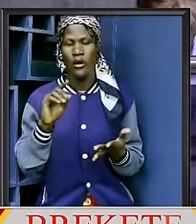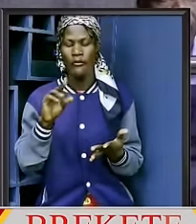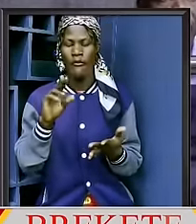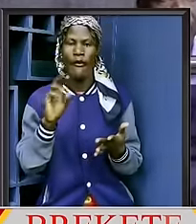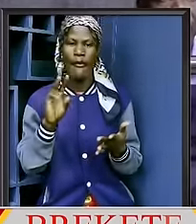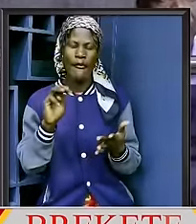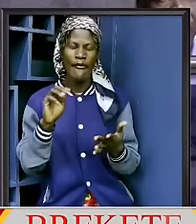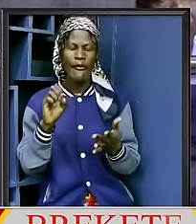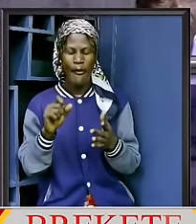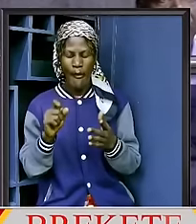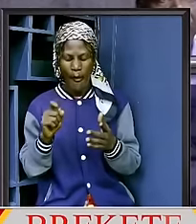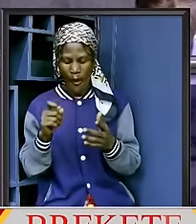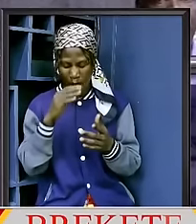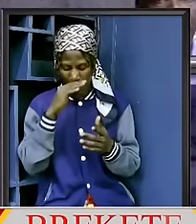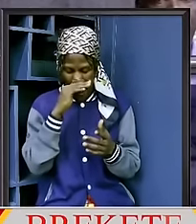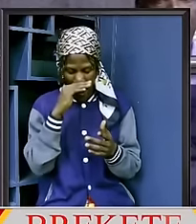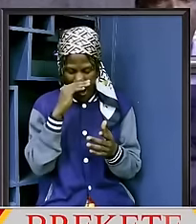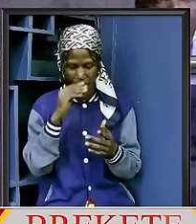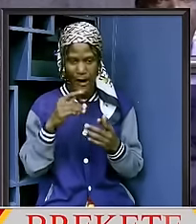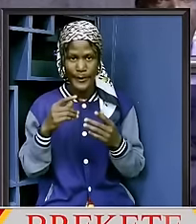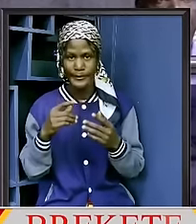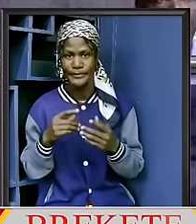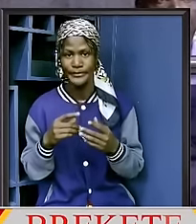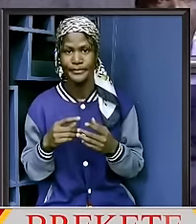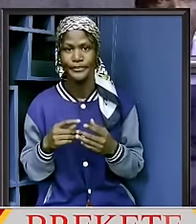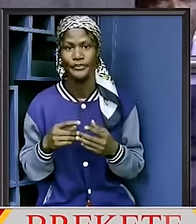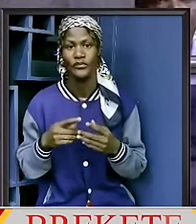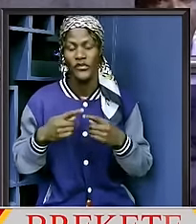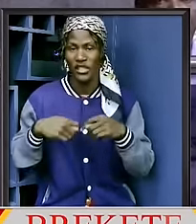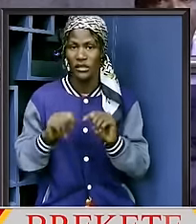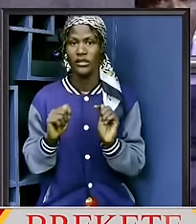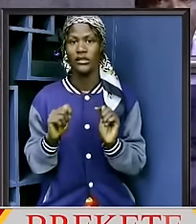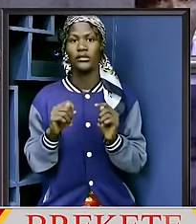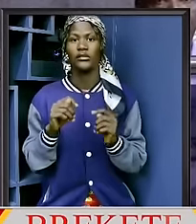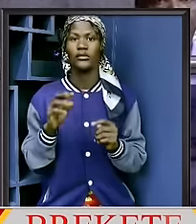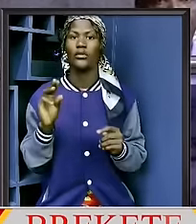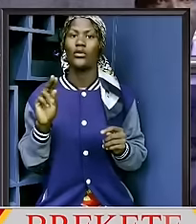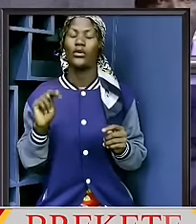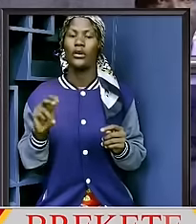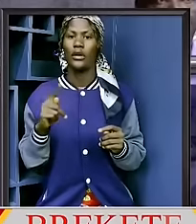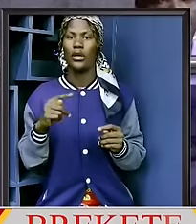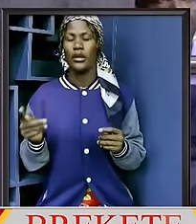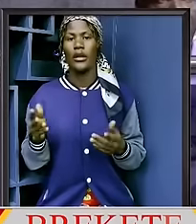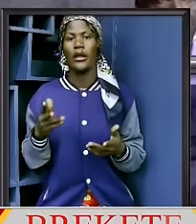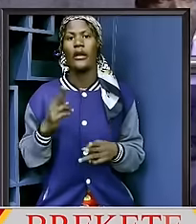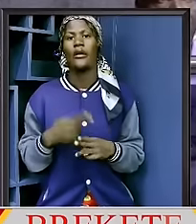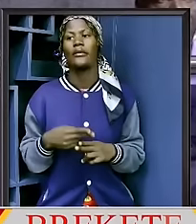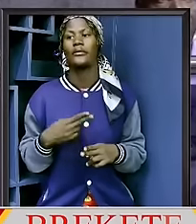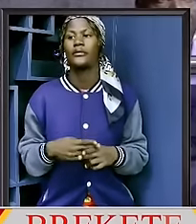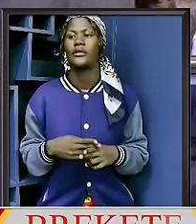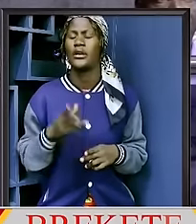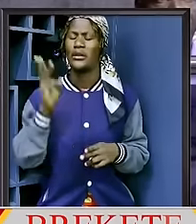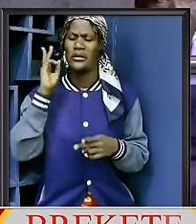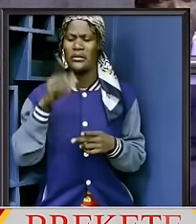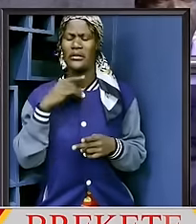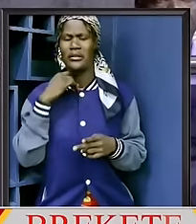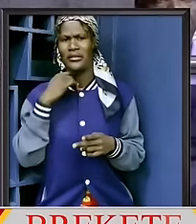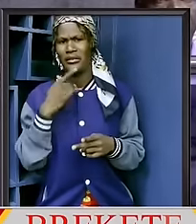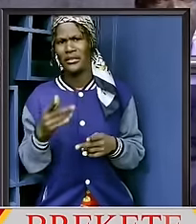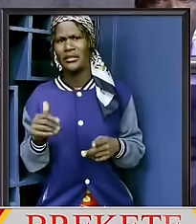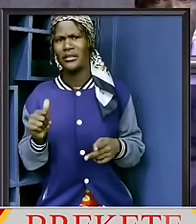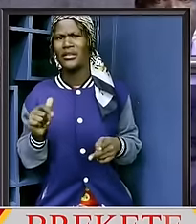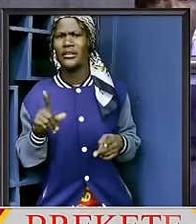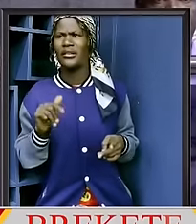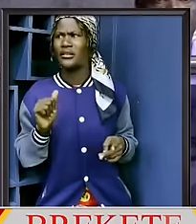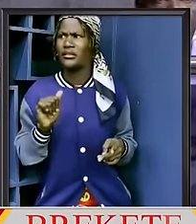will tell me that he did not receive the money. I said they send it on their name. If it is Ada, I'm giving money. I would tell Ada, go to